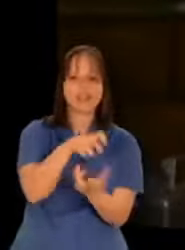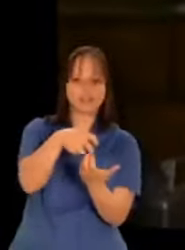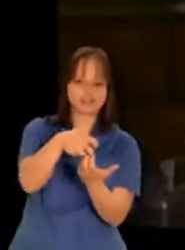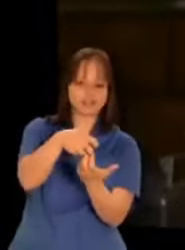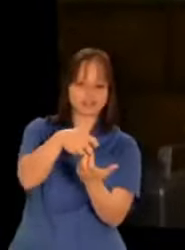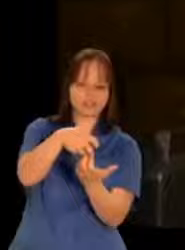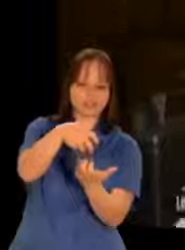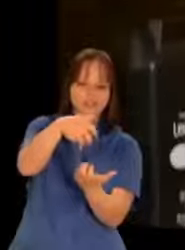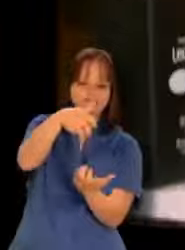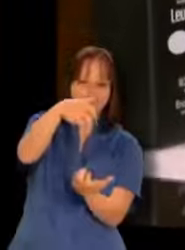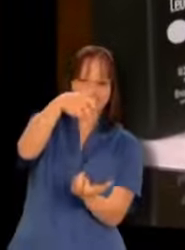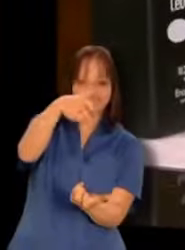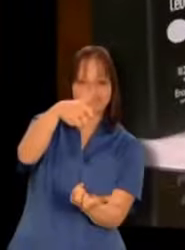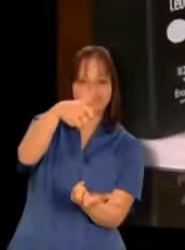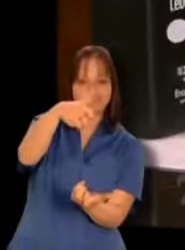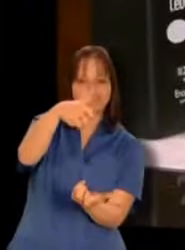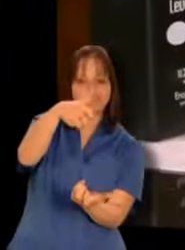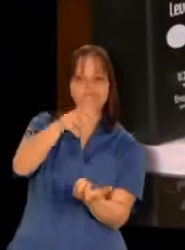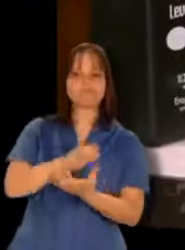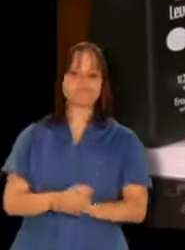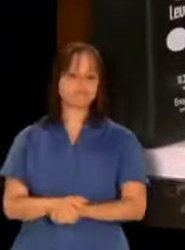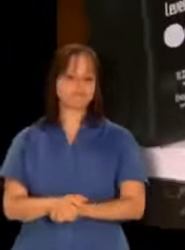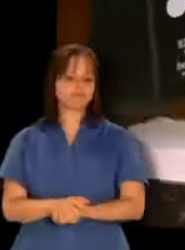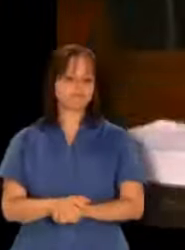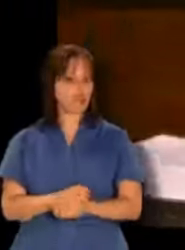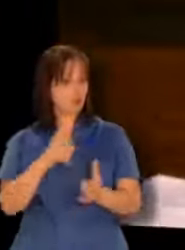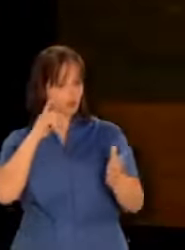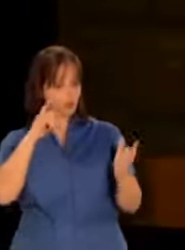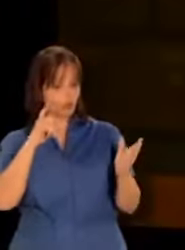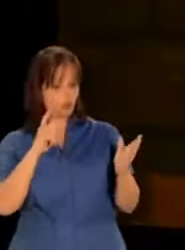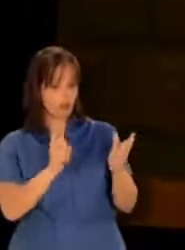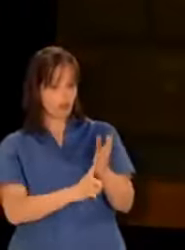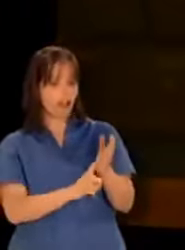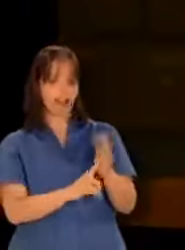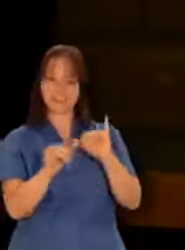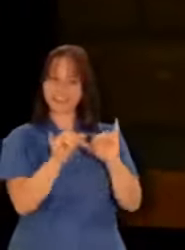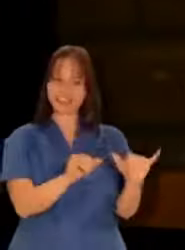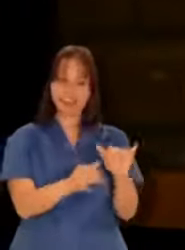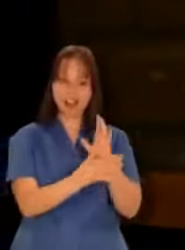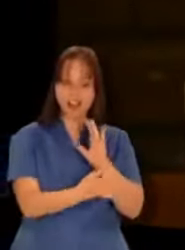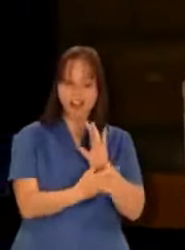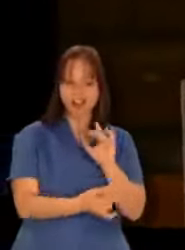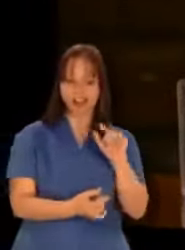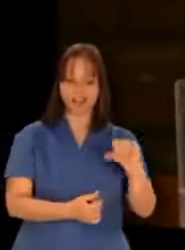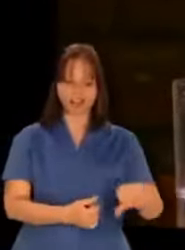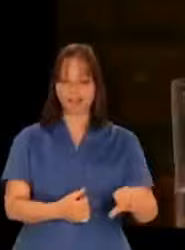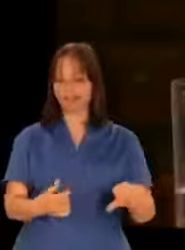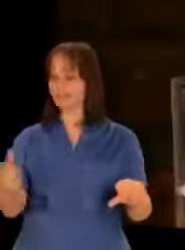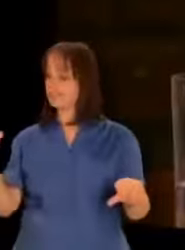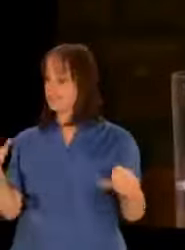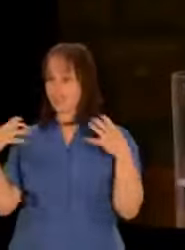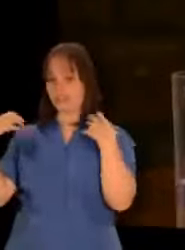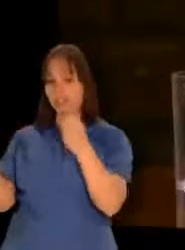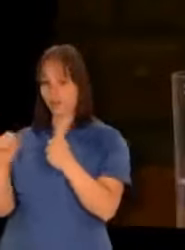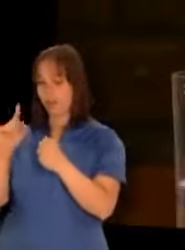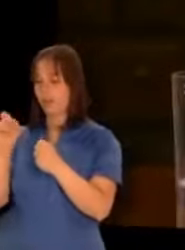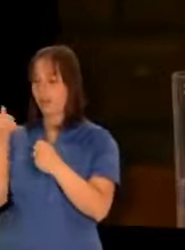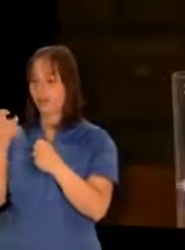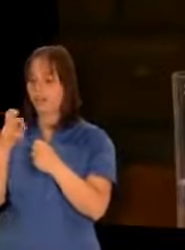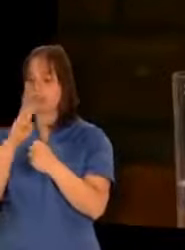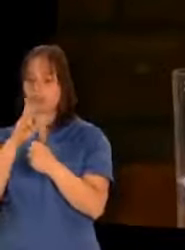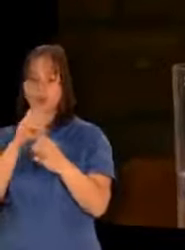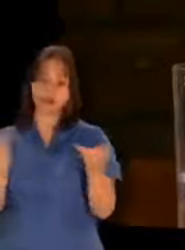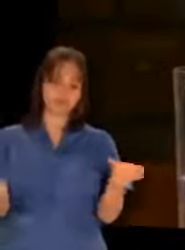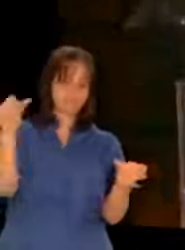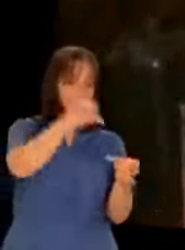it's starting to separate. So watch when I take the same oil and put the strong Kangen water in there. Oh,